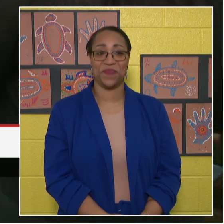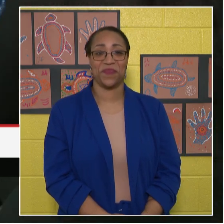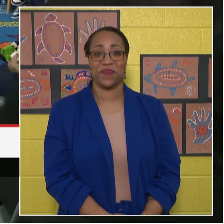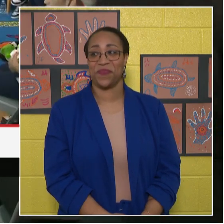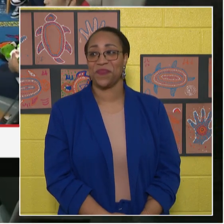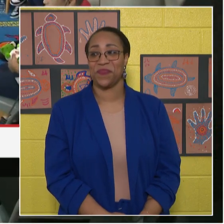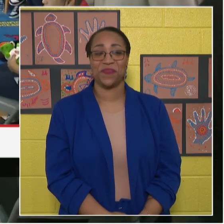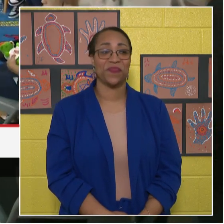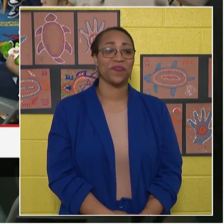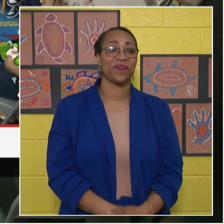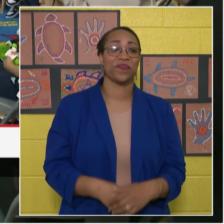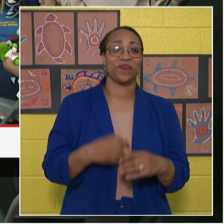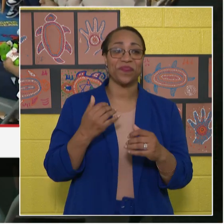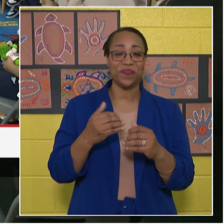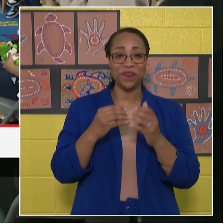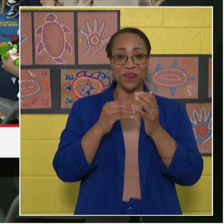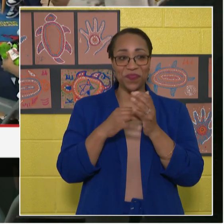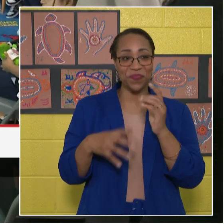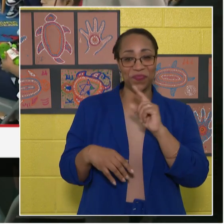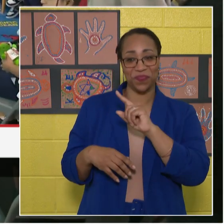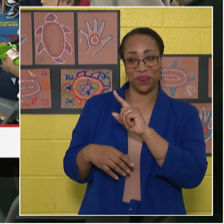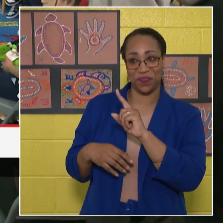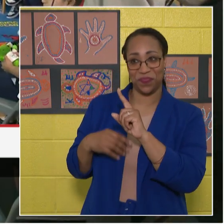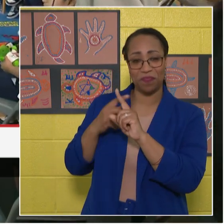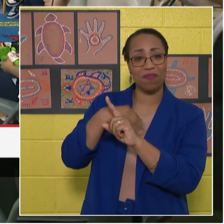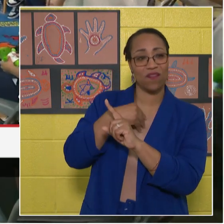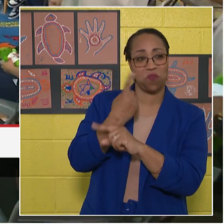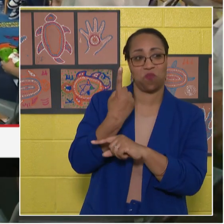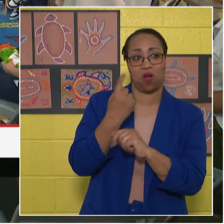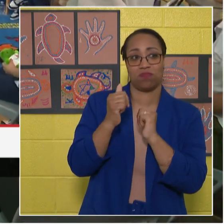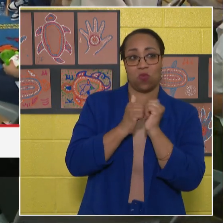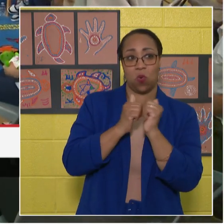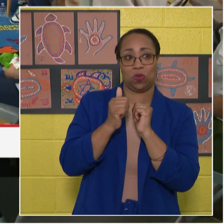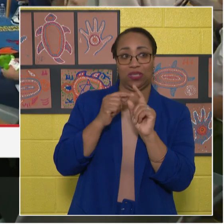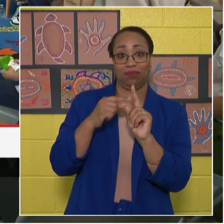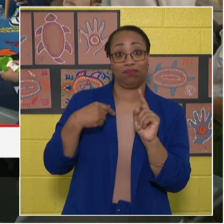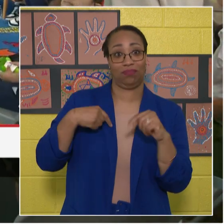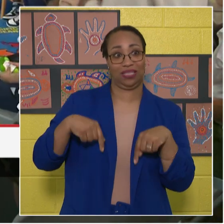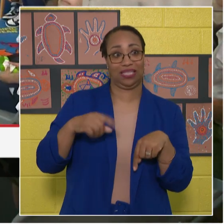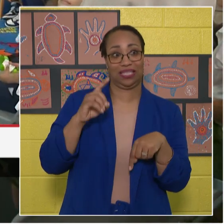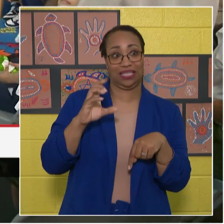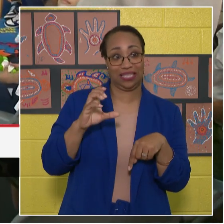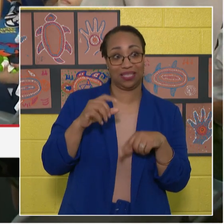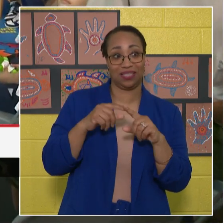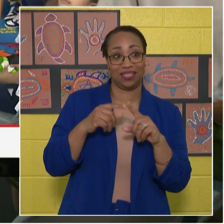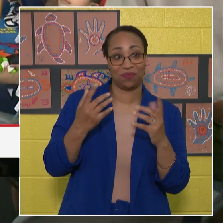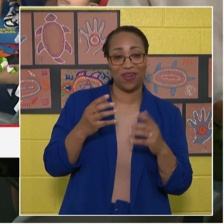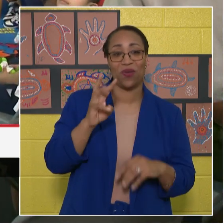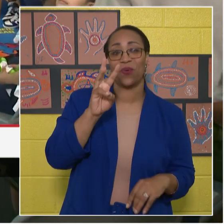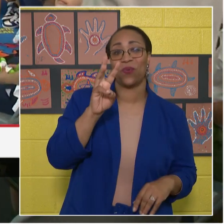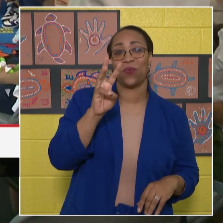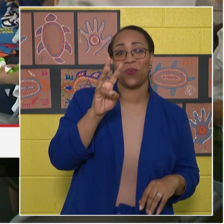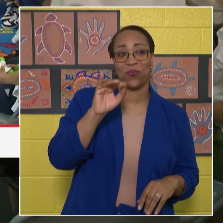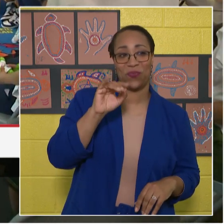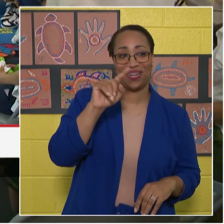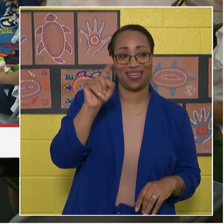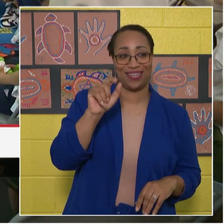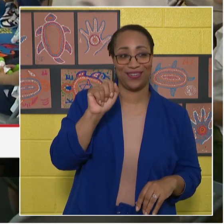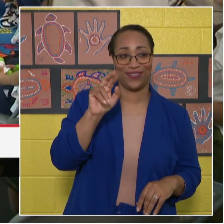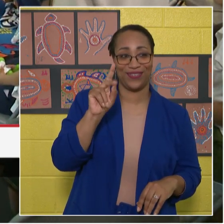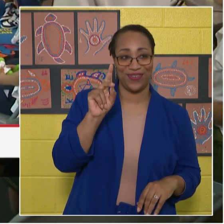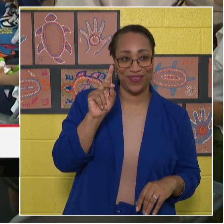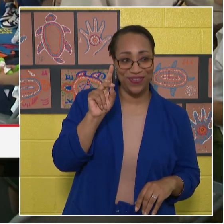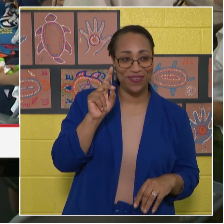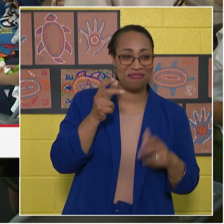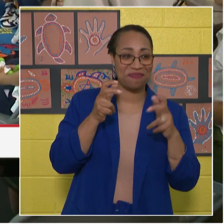One sports team that I know that is from Washington, D.C. is the Wizards. And what I like about the Wizards is that they're